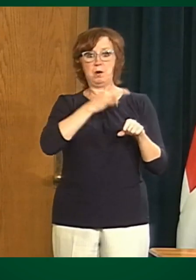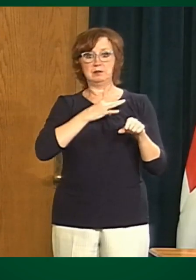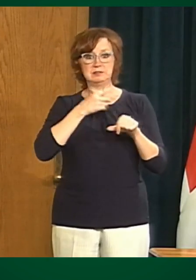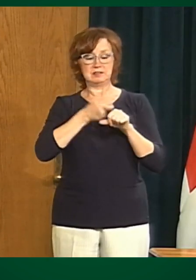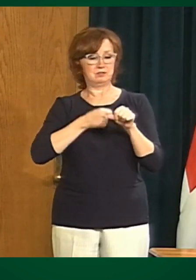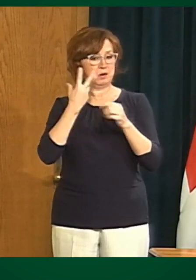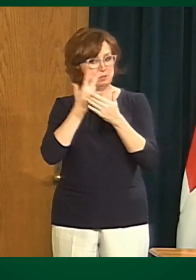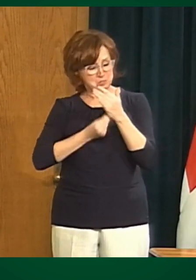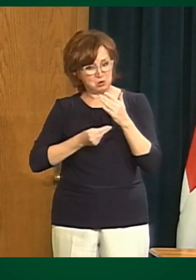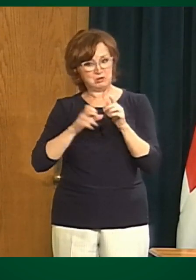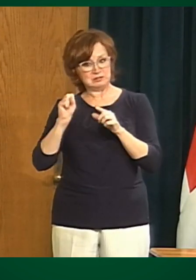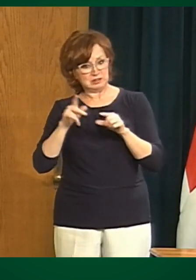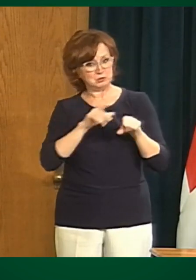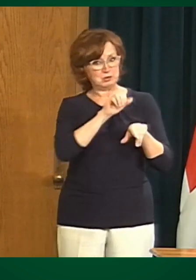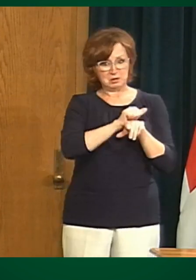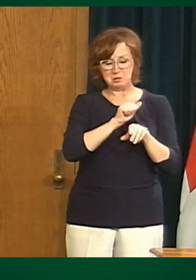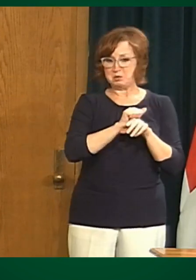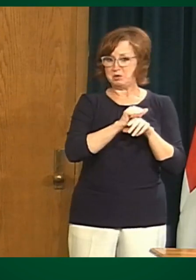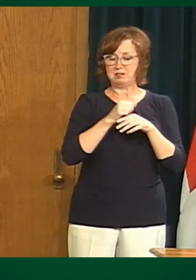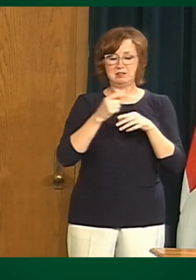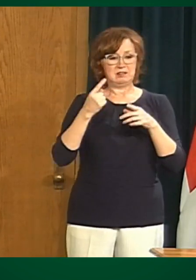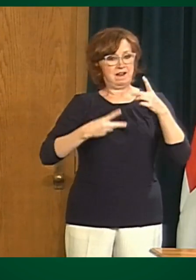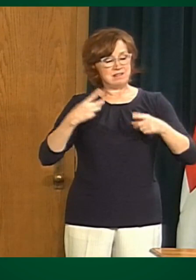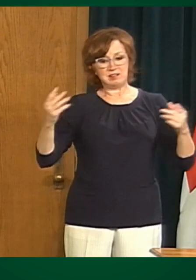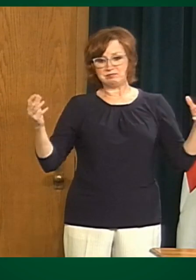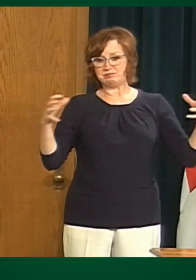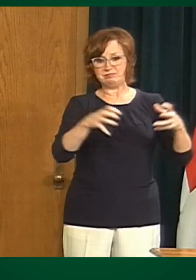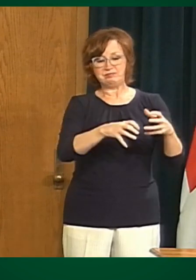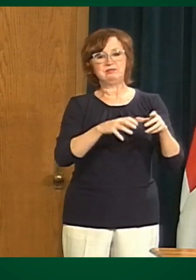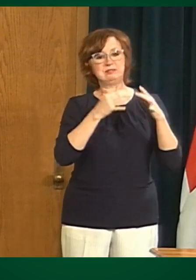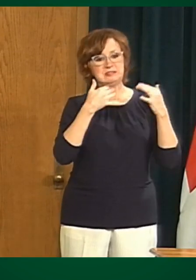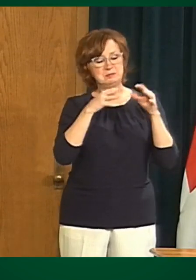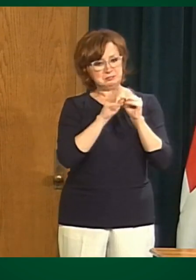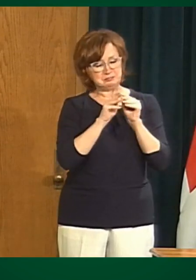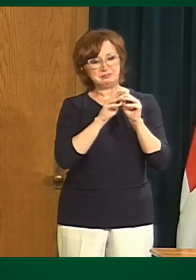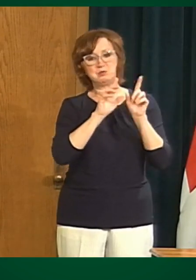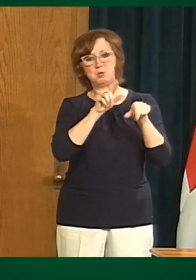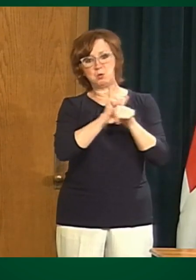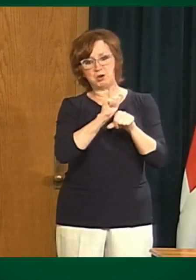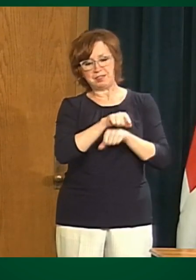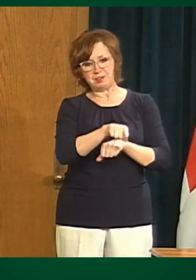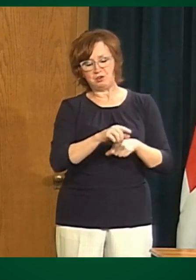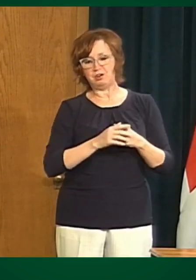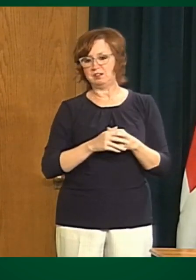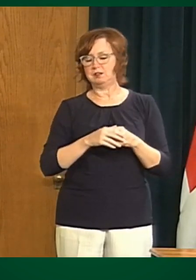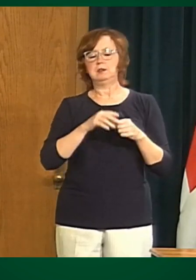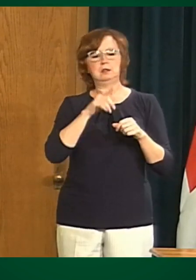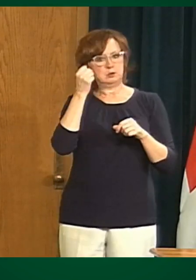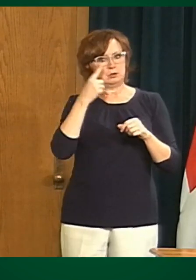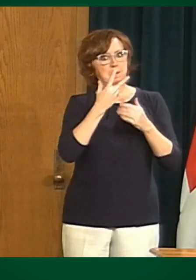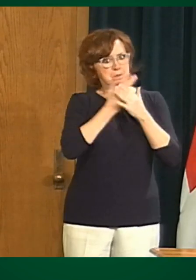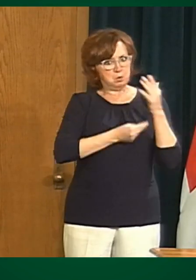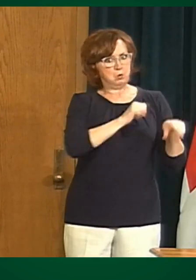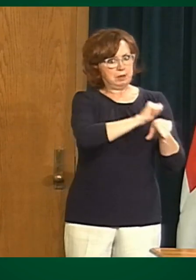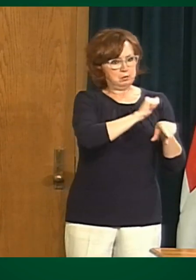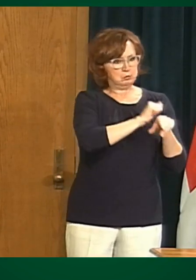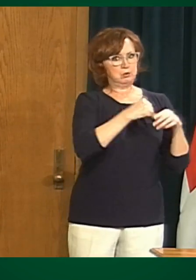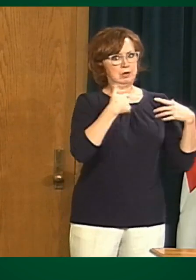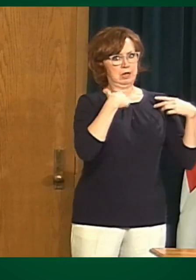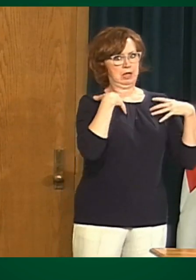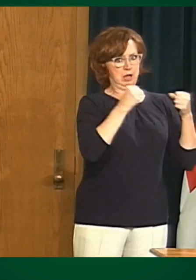the Saskatchewan Health Authority, together with Alberta Health Services, are taking a number of steps to deal with the outbreak at the Lloydminster